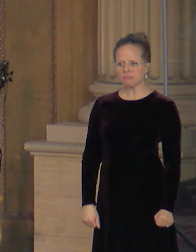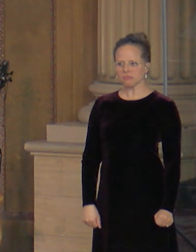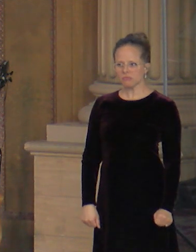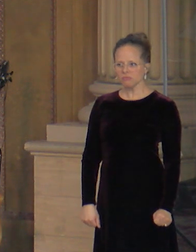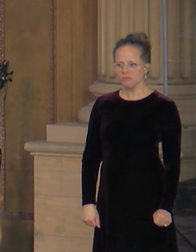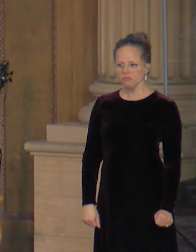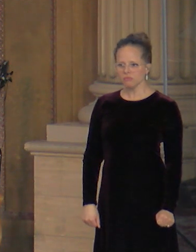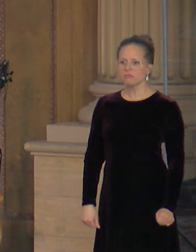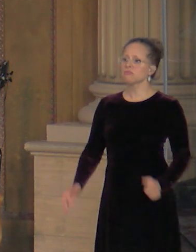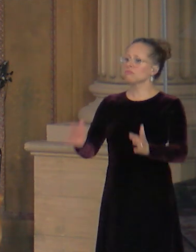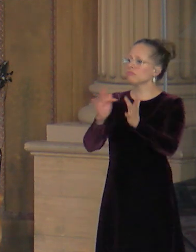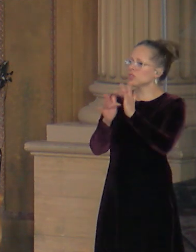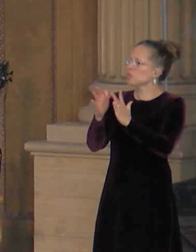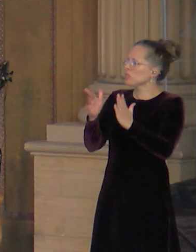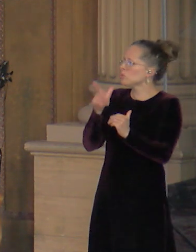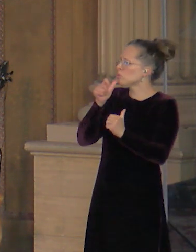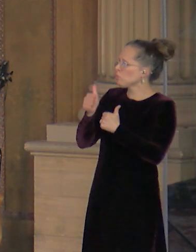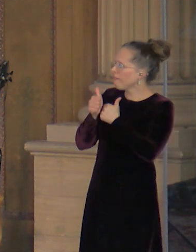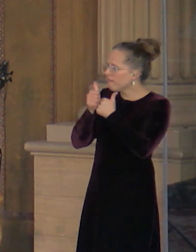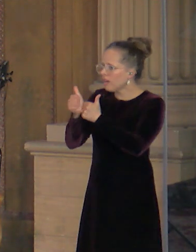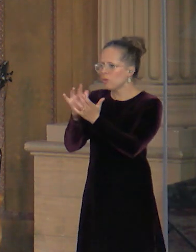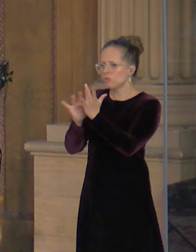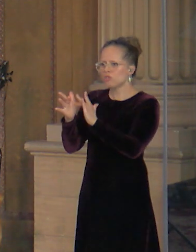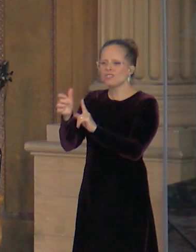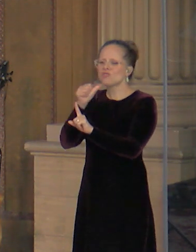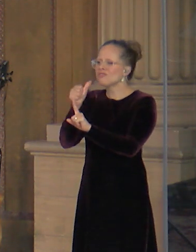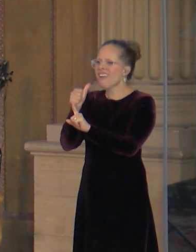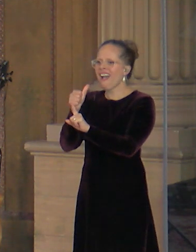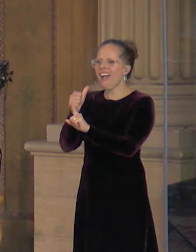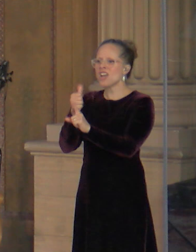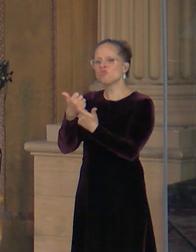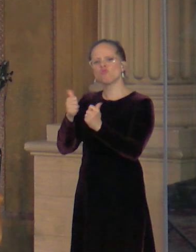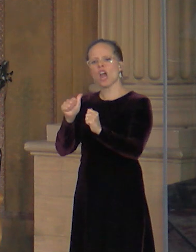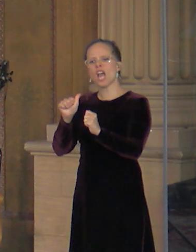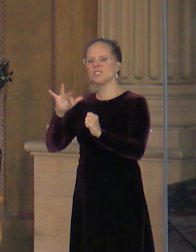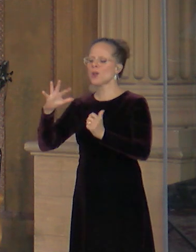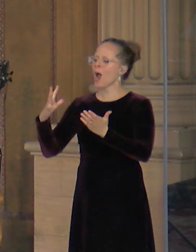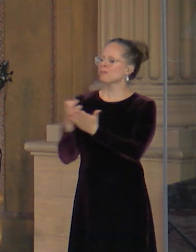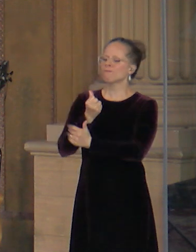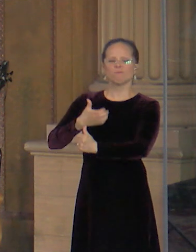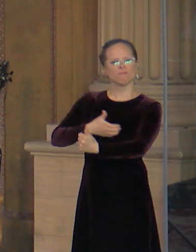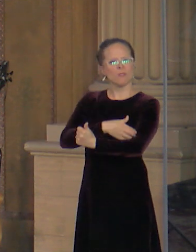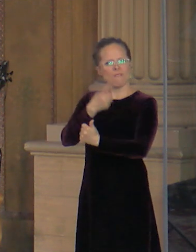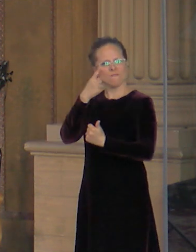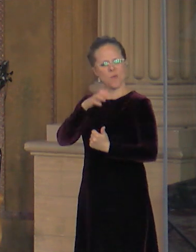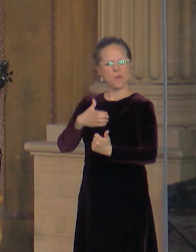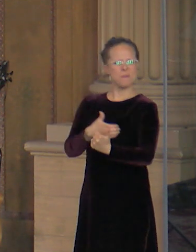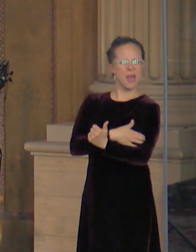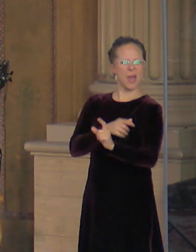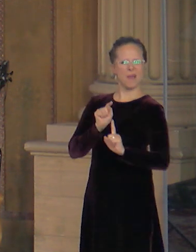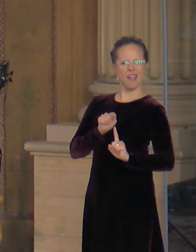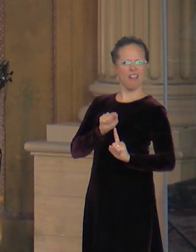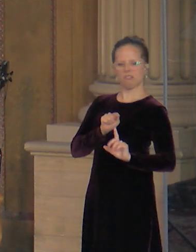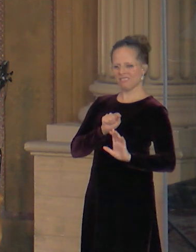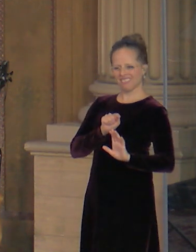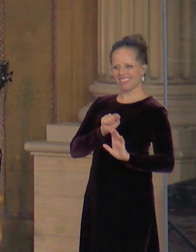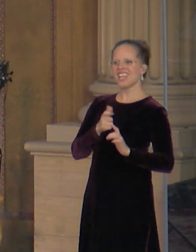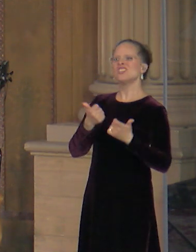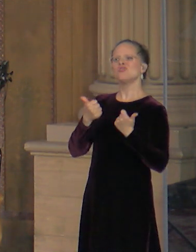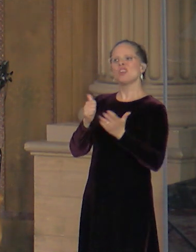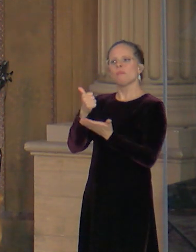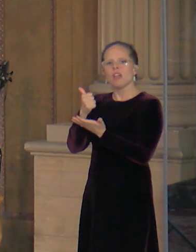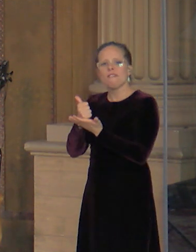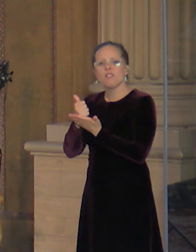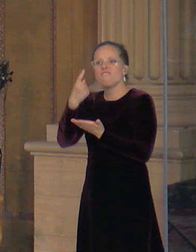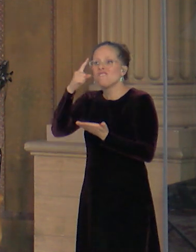Christians who follow in the footsteps of Jesus don't try to be powerful for power's sake they try to be helpful and good and when they lead they try to lead for